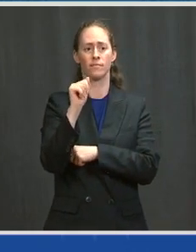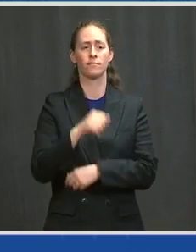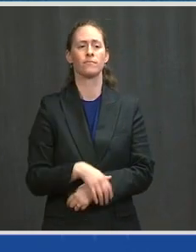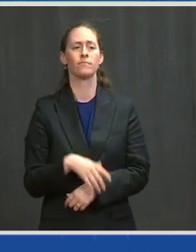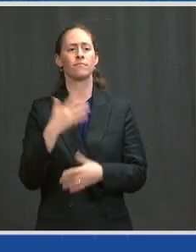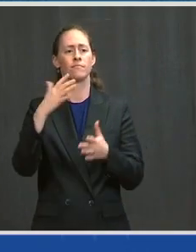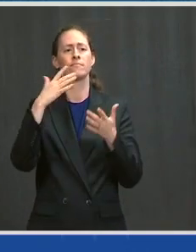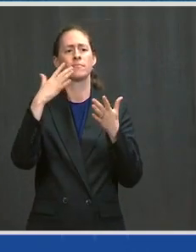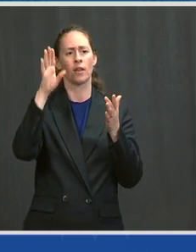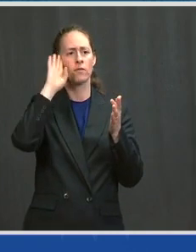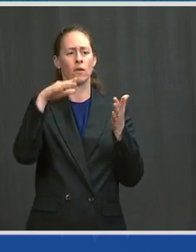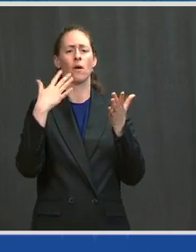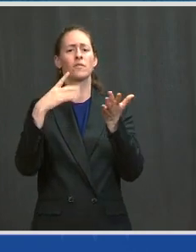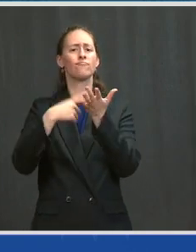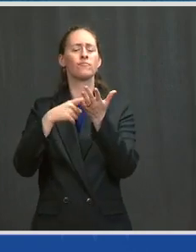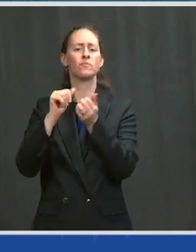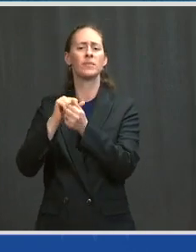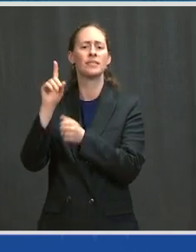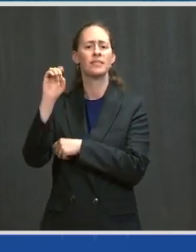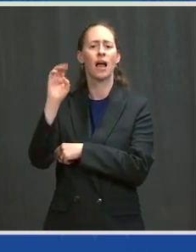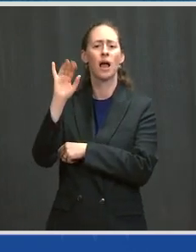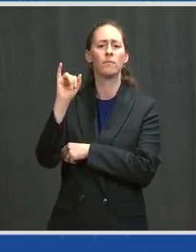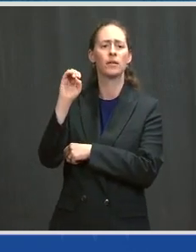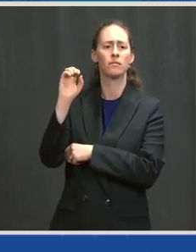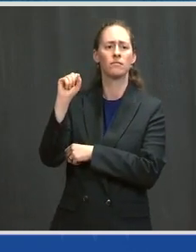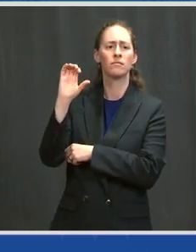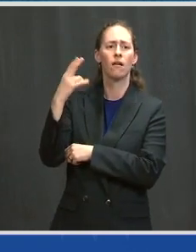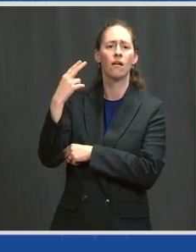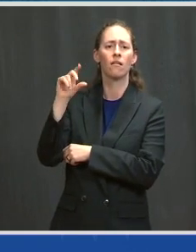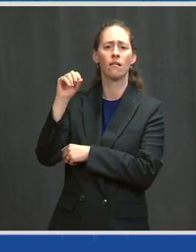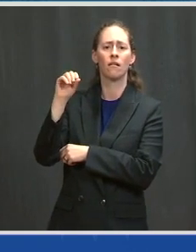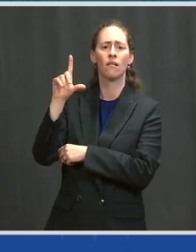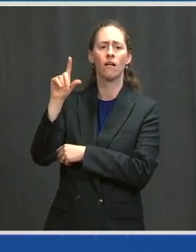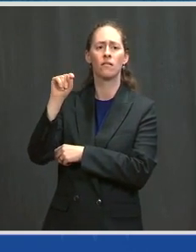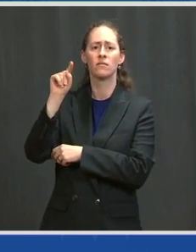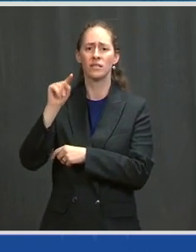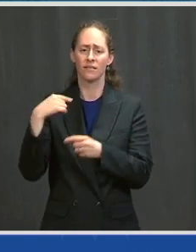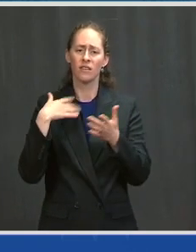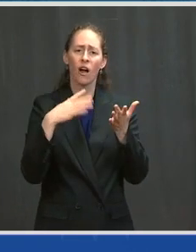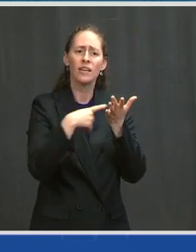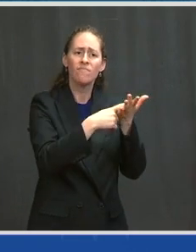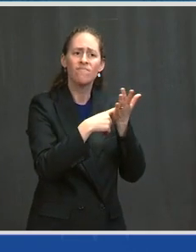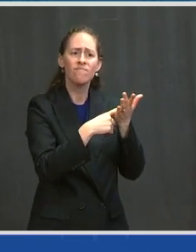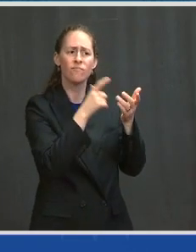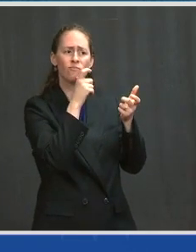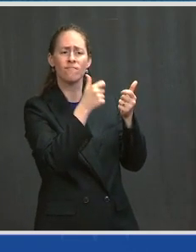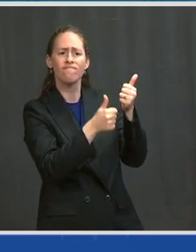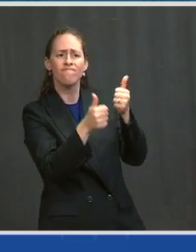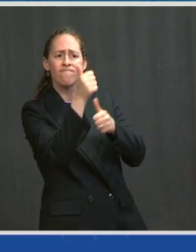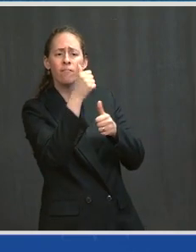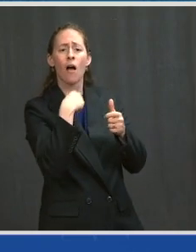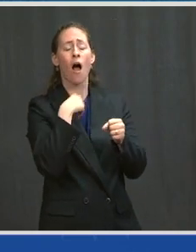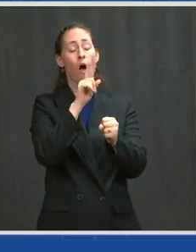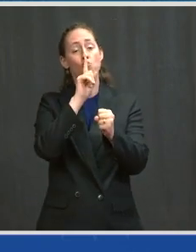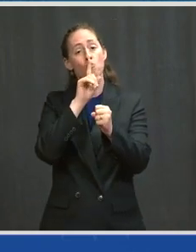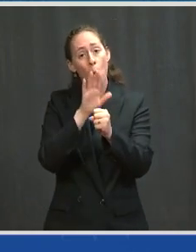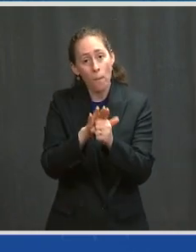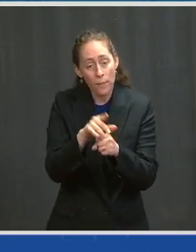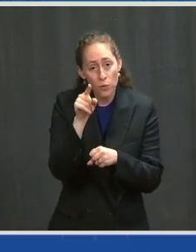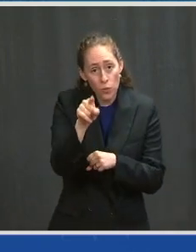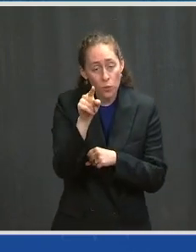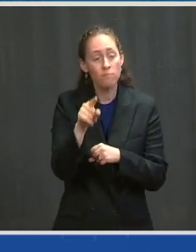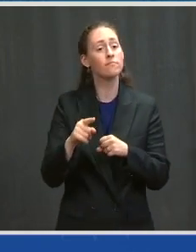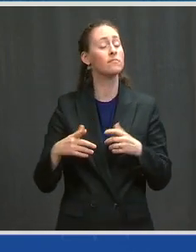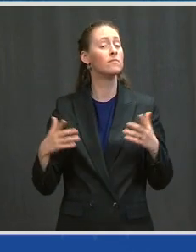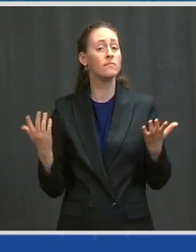to most of the folks down there and authority. And I promise you, the administration, the Congress are